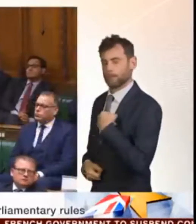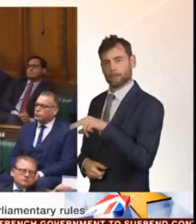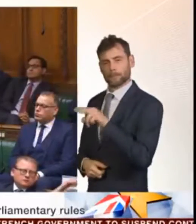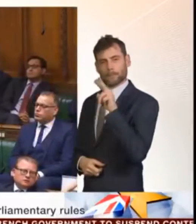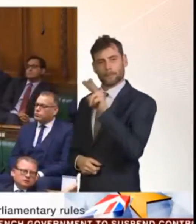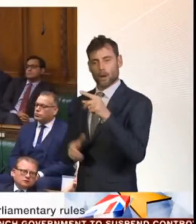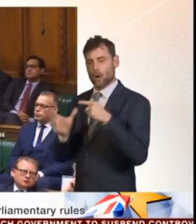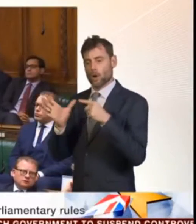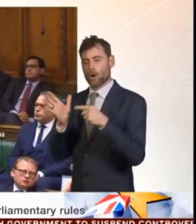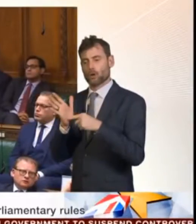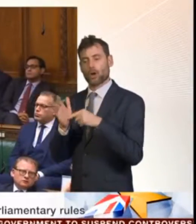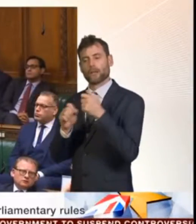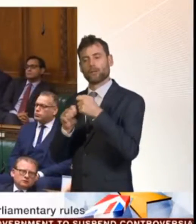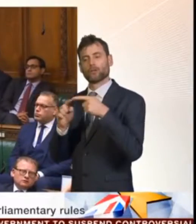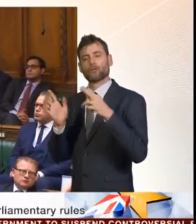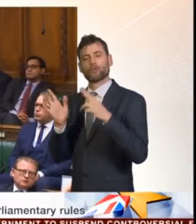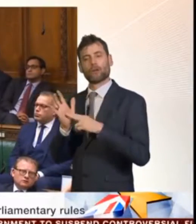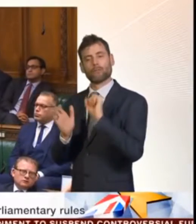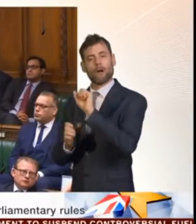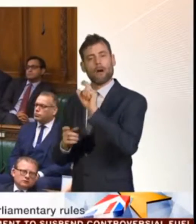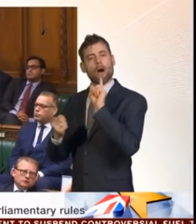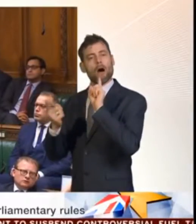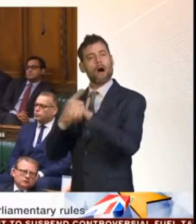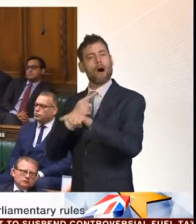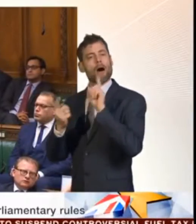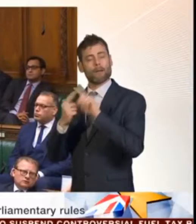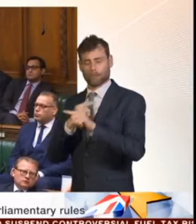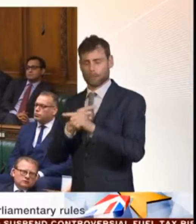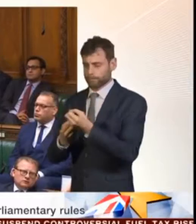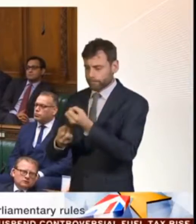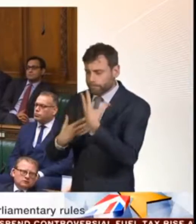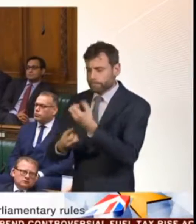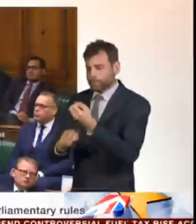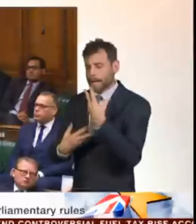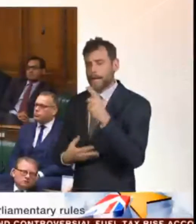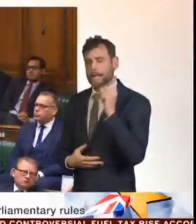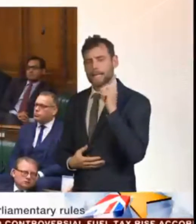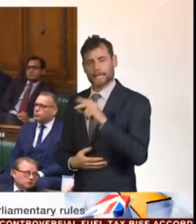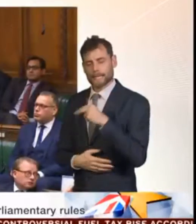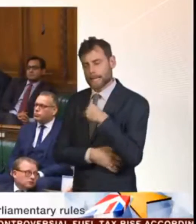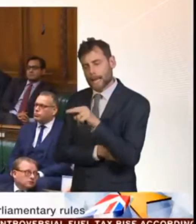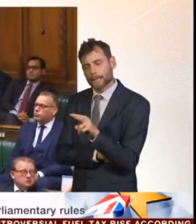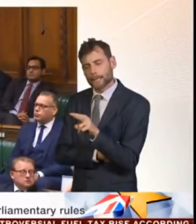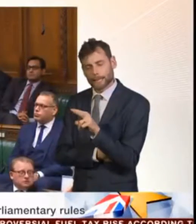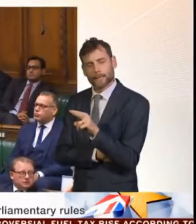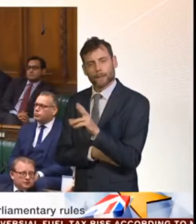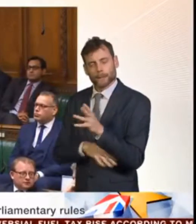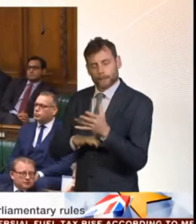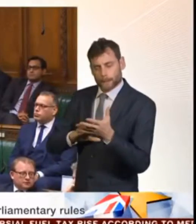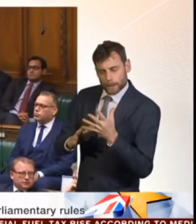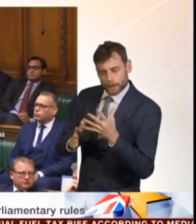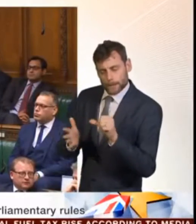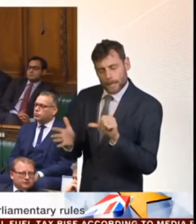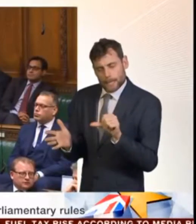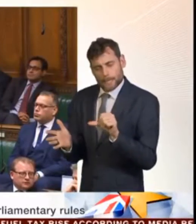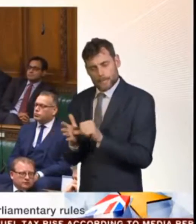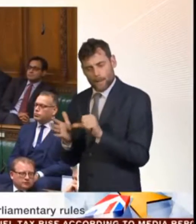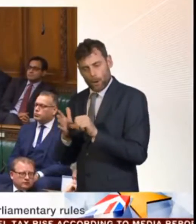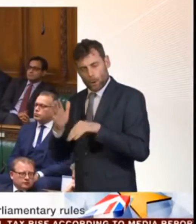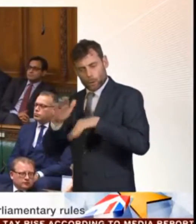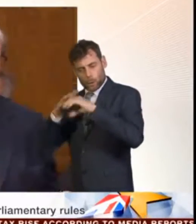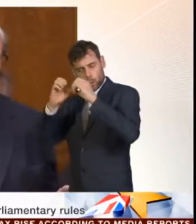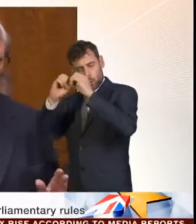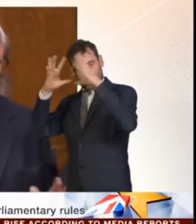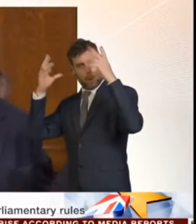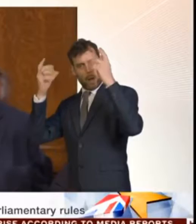Attorney General yesterday extremely difficult to understand in the terms in which they were expressed relating